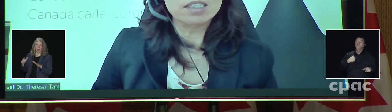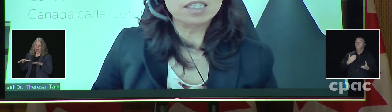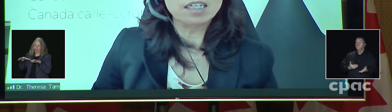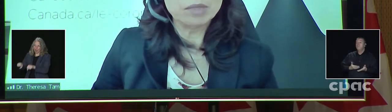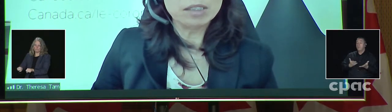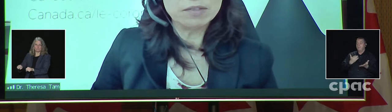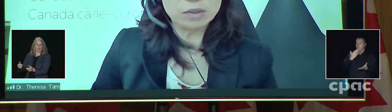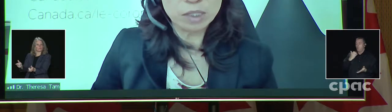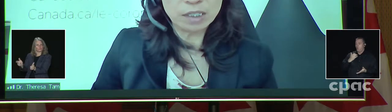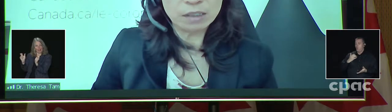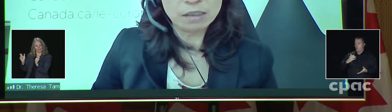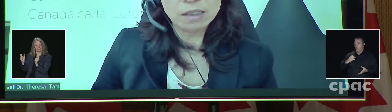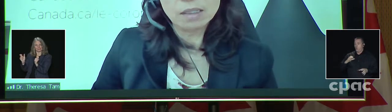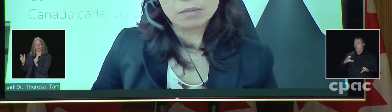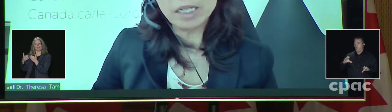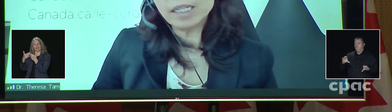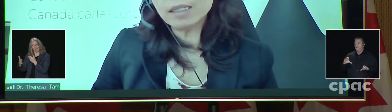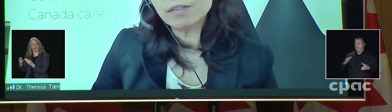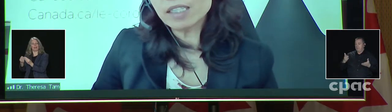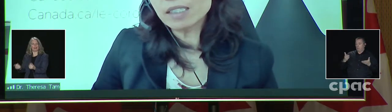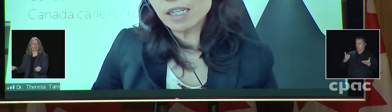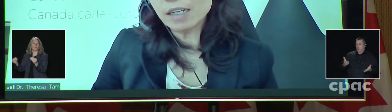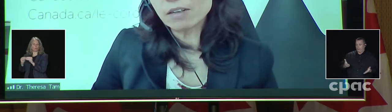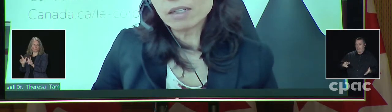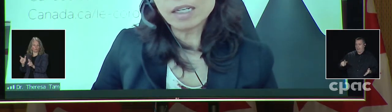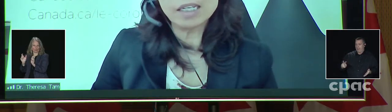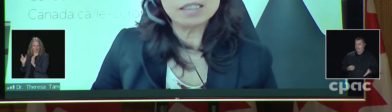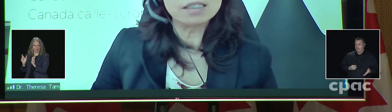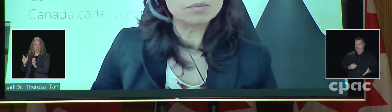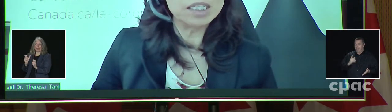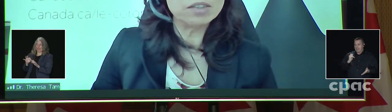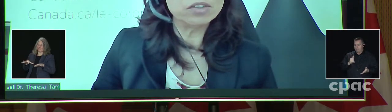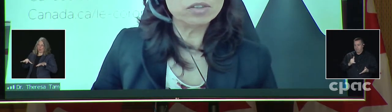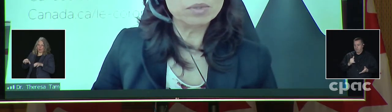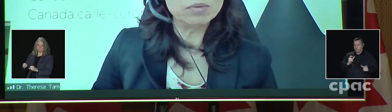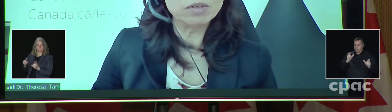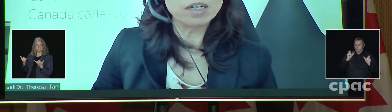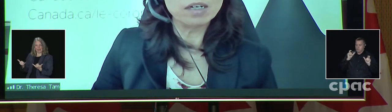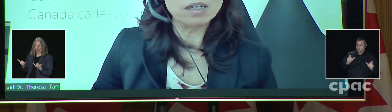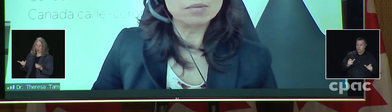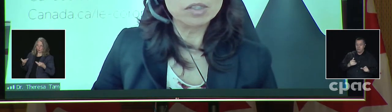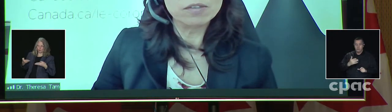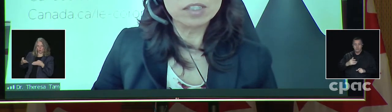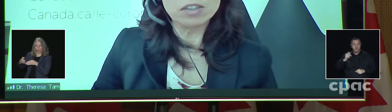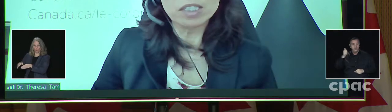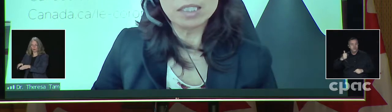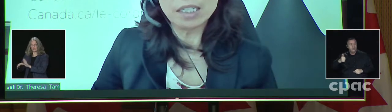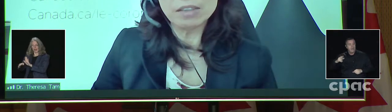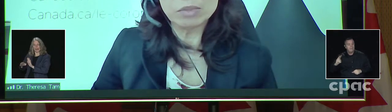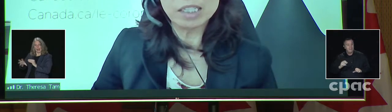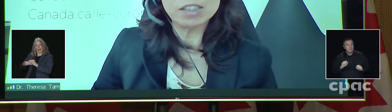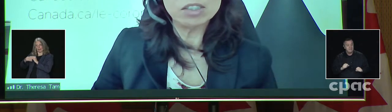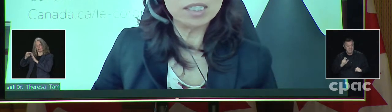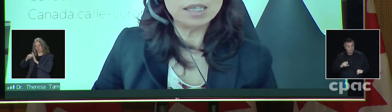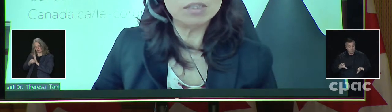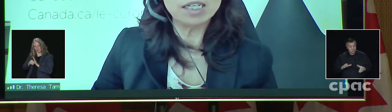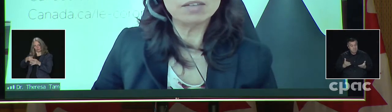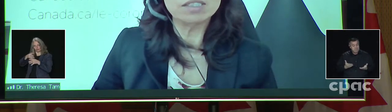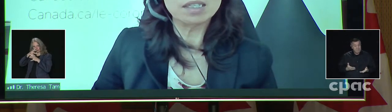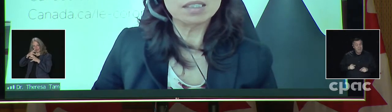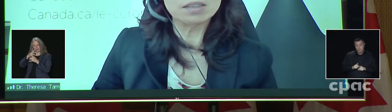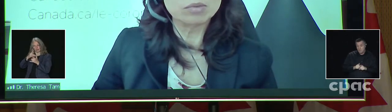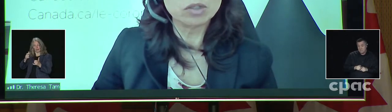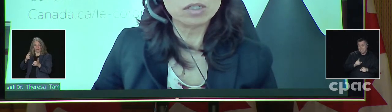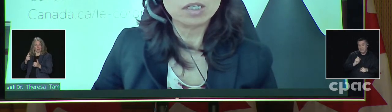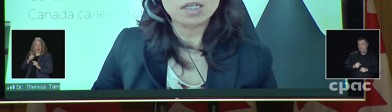that you can come out of it quicker. By acting fast now and making sure people are observing all these layers of protection, and keep your